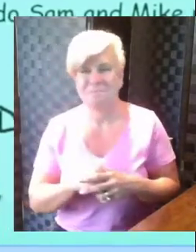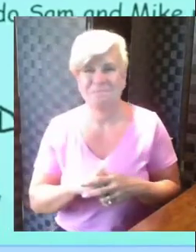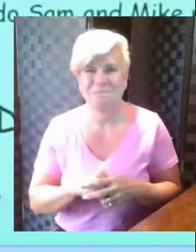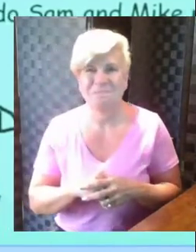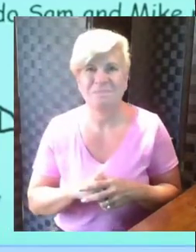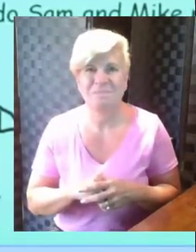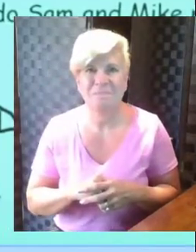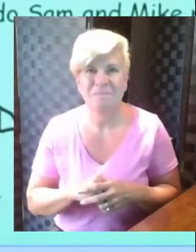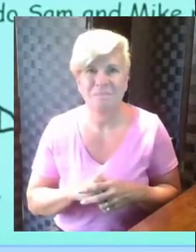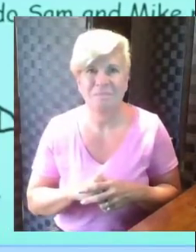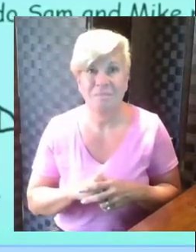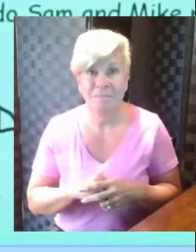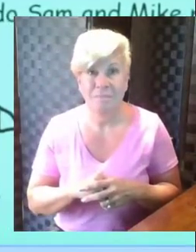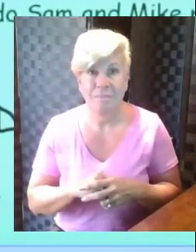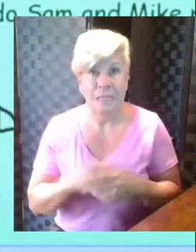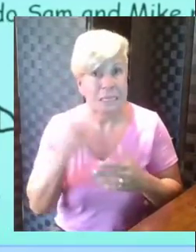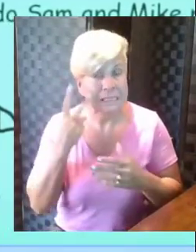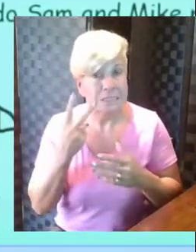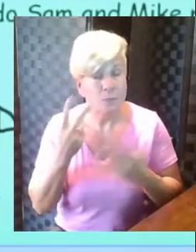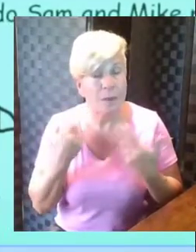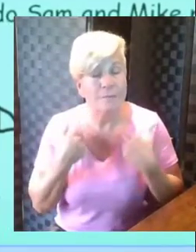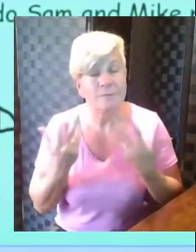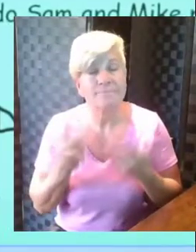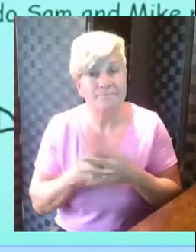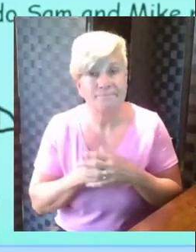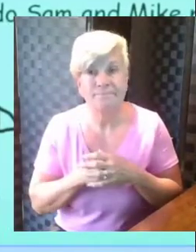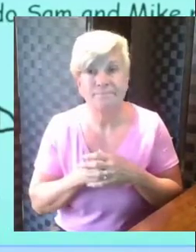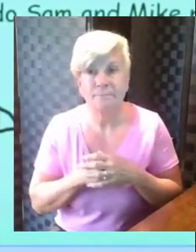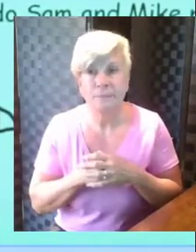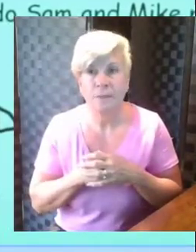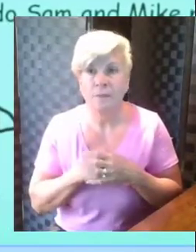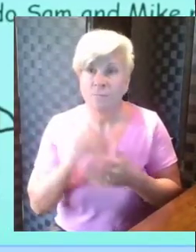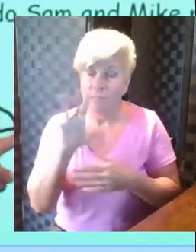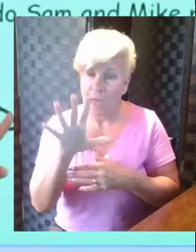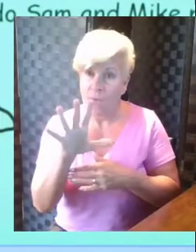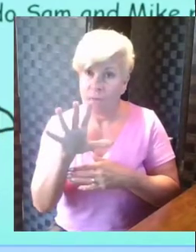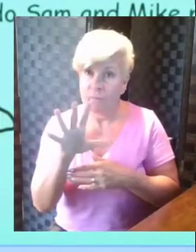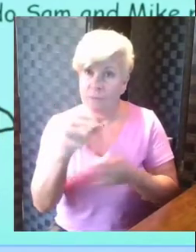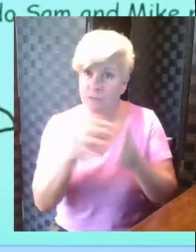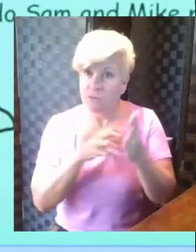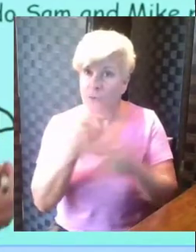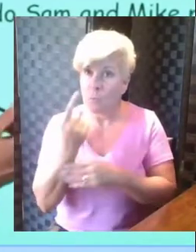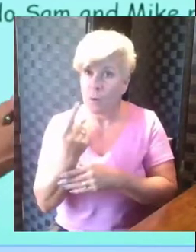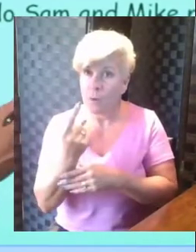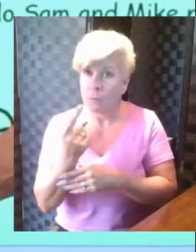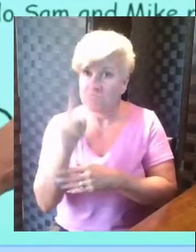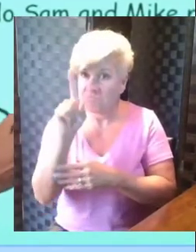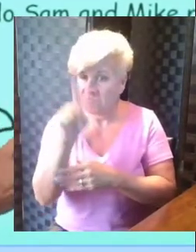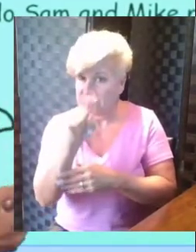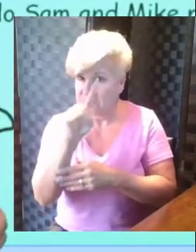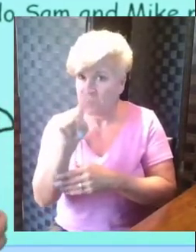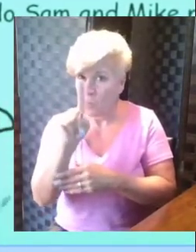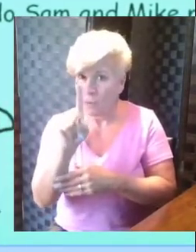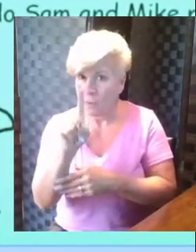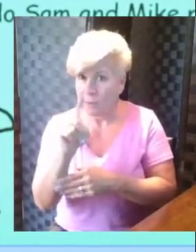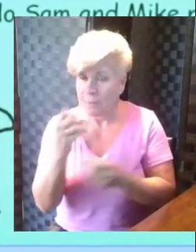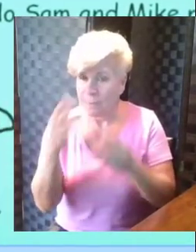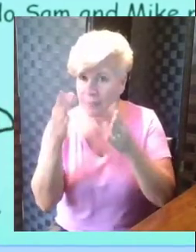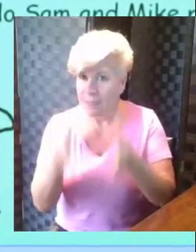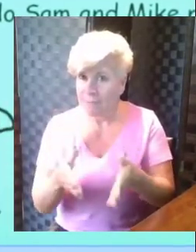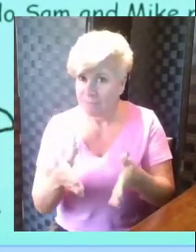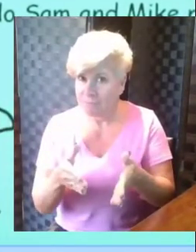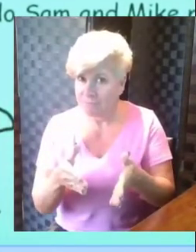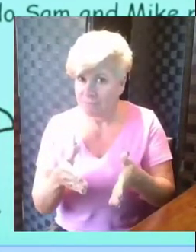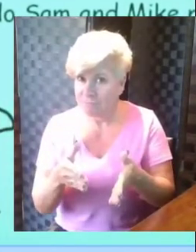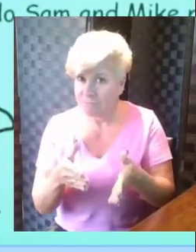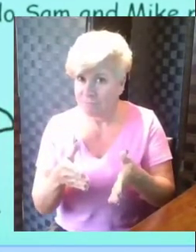401. Okay, let's see what we've got here. Well, I've got 5 and I want to take away 1, so what does that leave me with